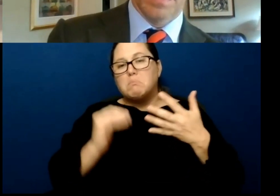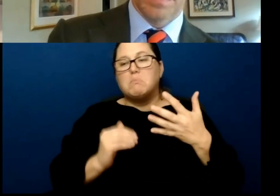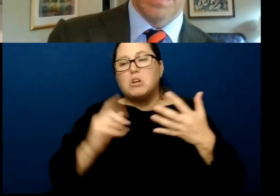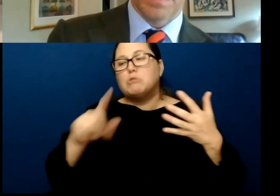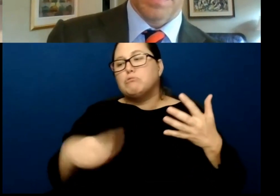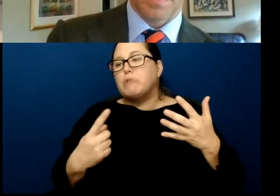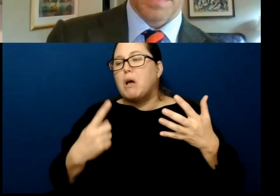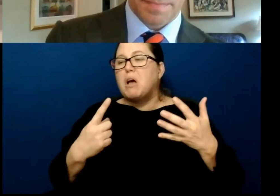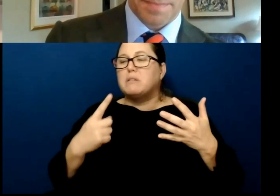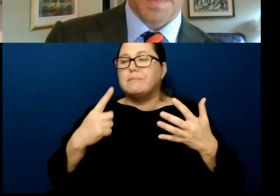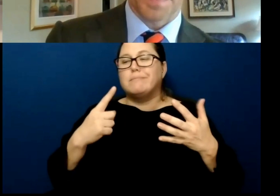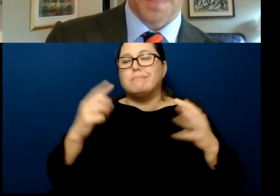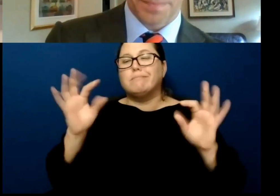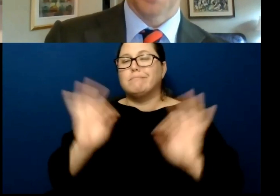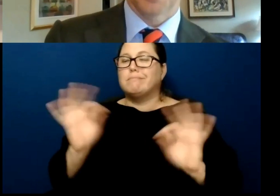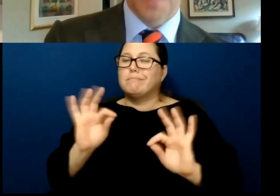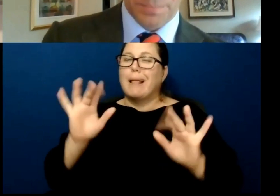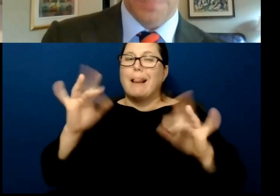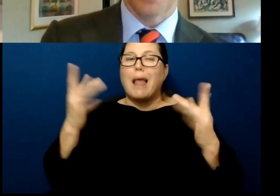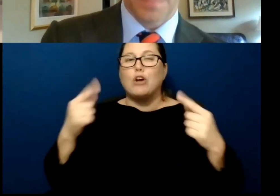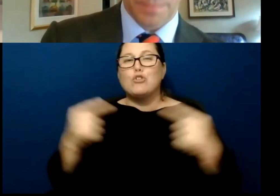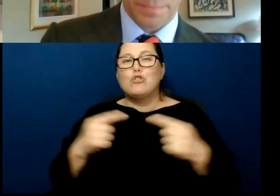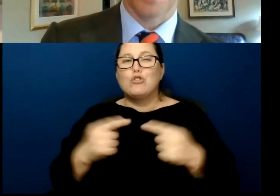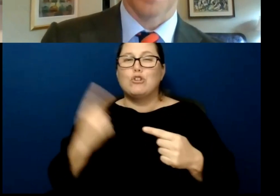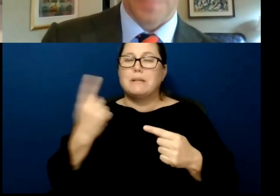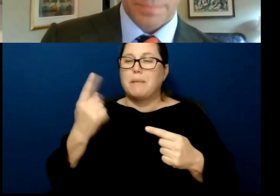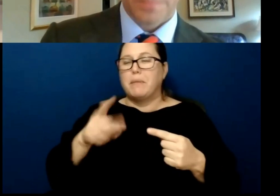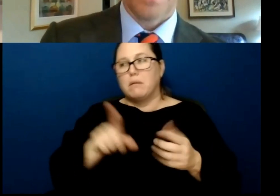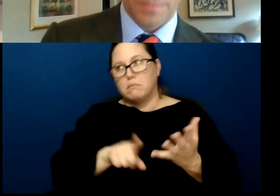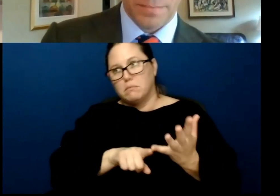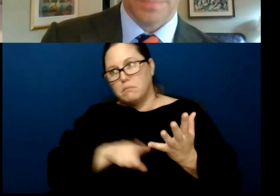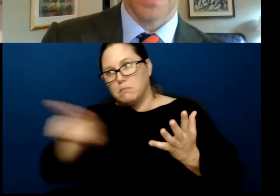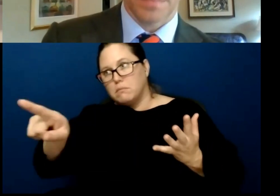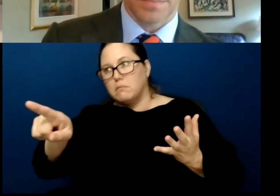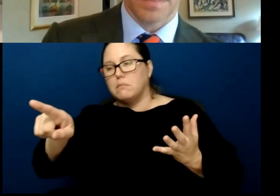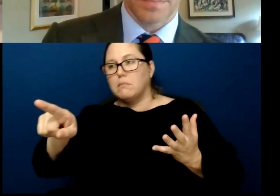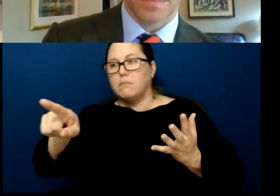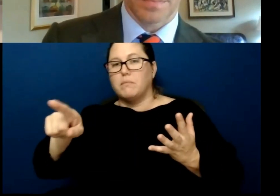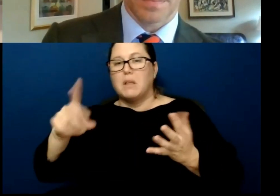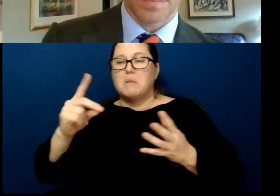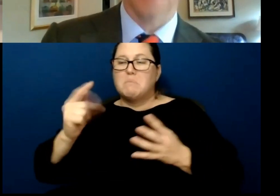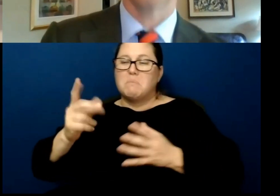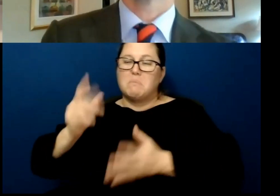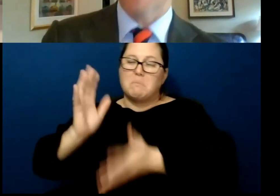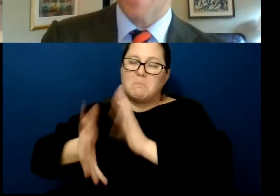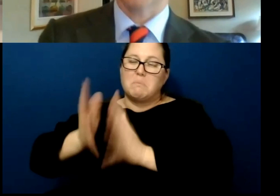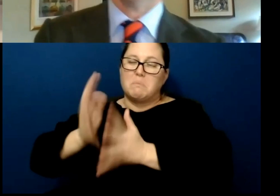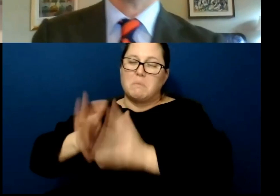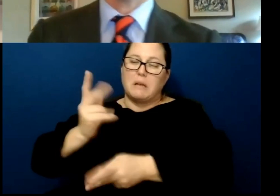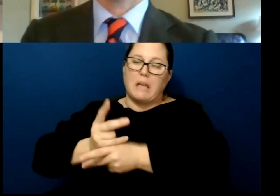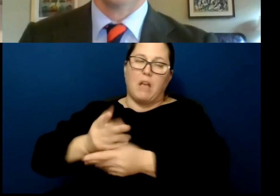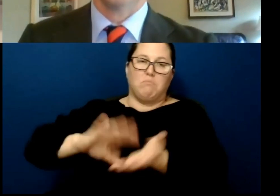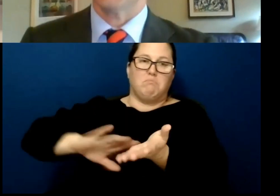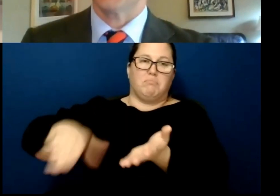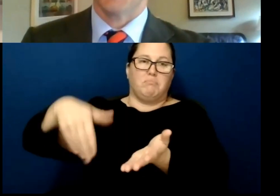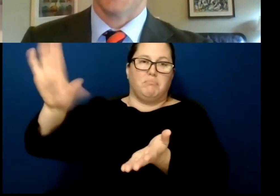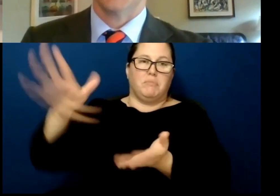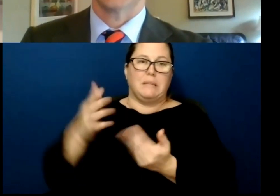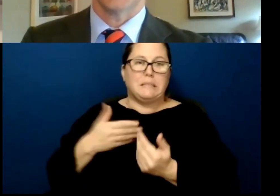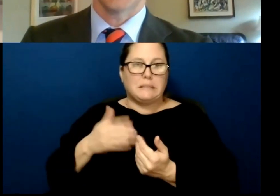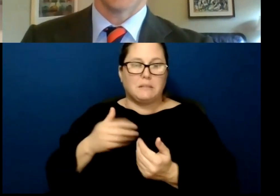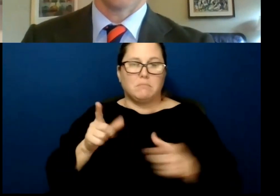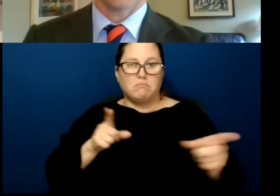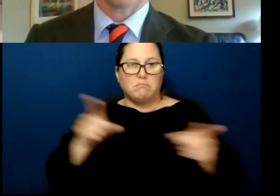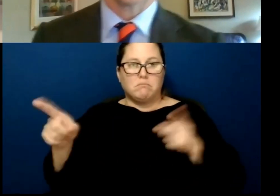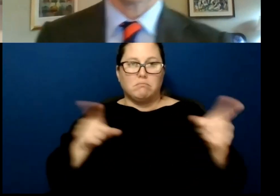an ache or sprain that we can try to get in and out of the department in a quick amount of time with a little amount of resources? Thank you very much for